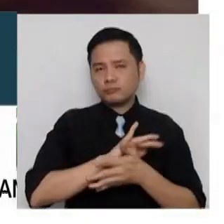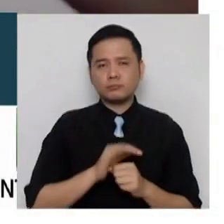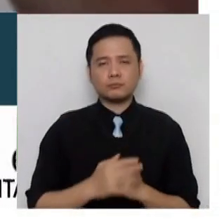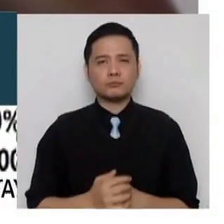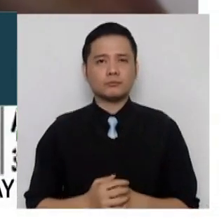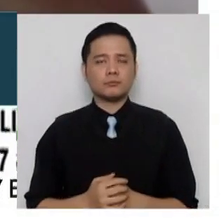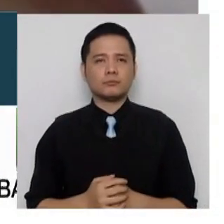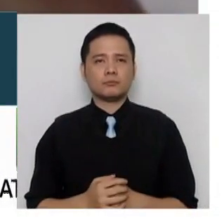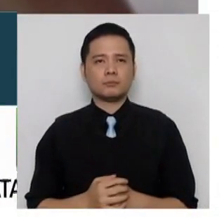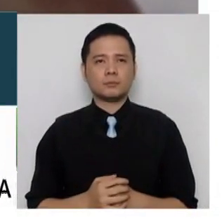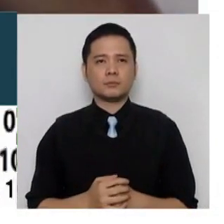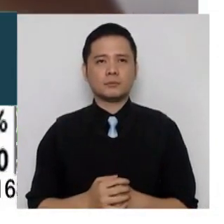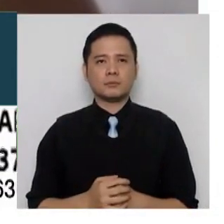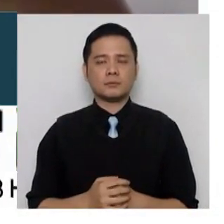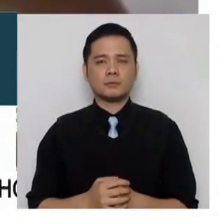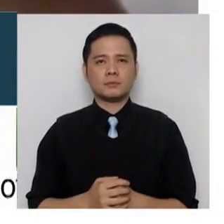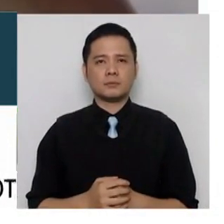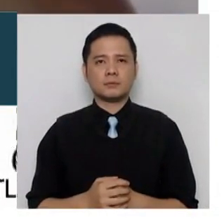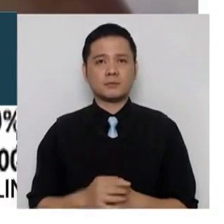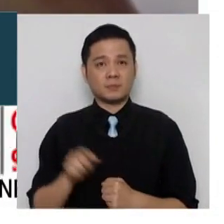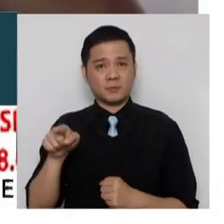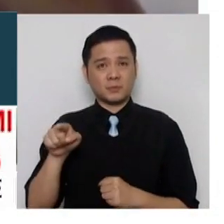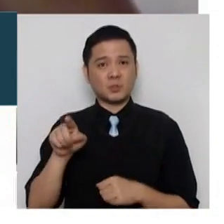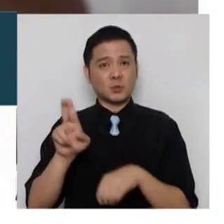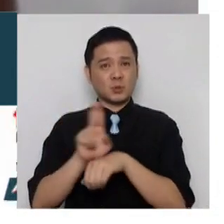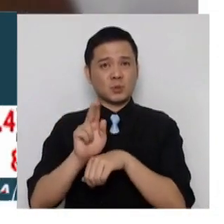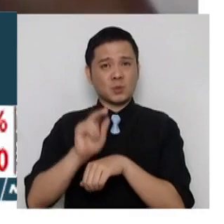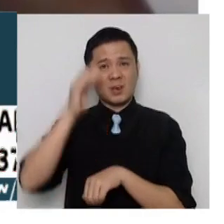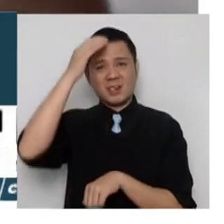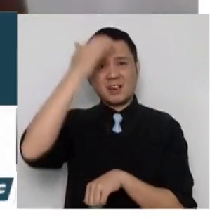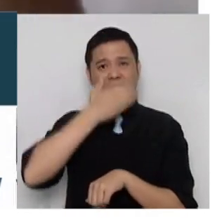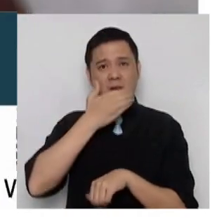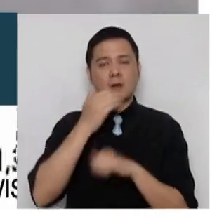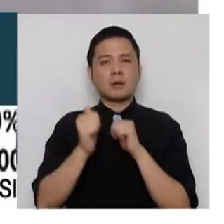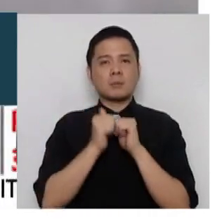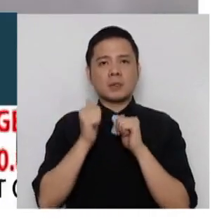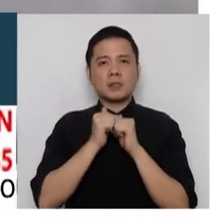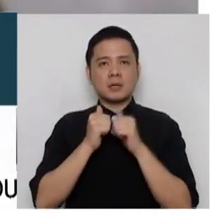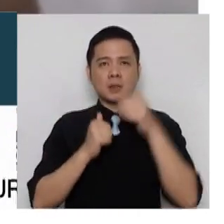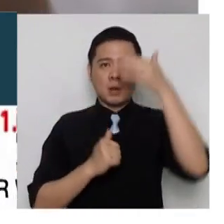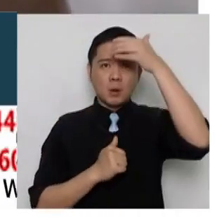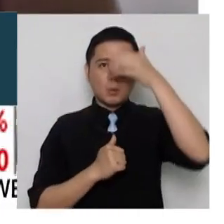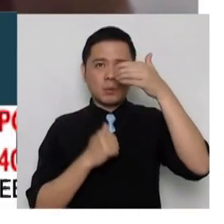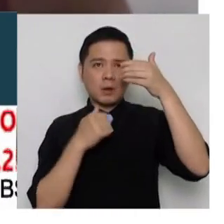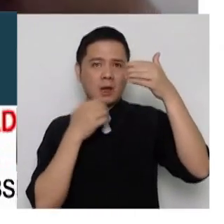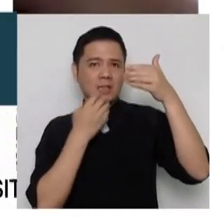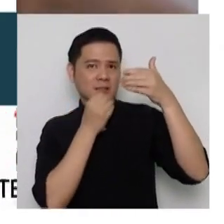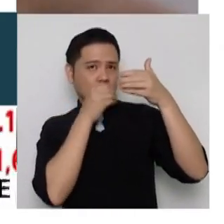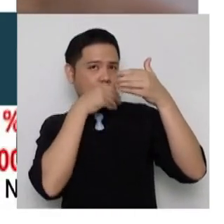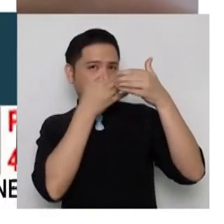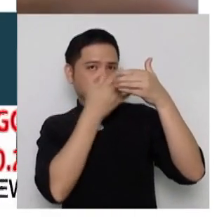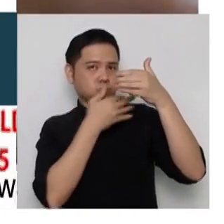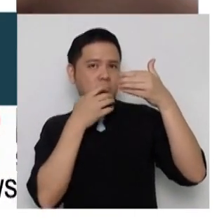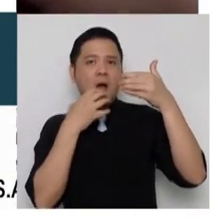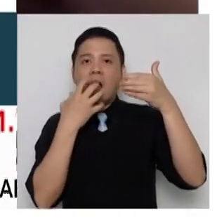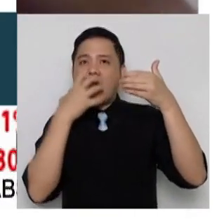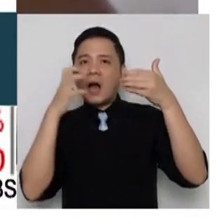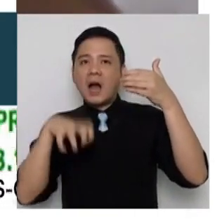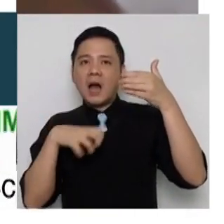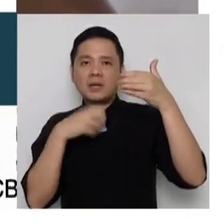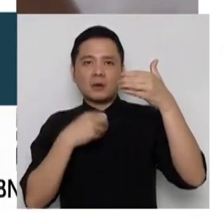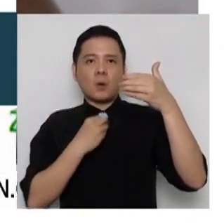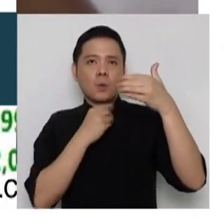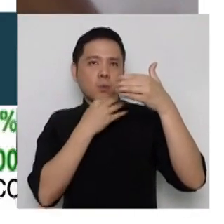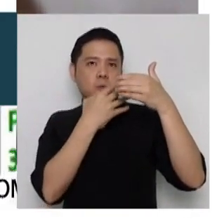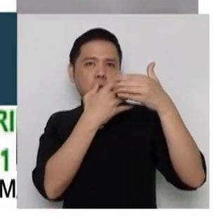You introduce the face shield, it acts as an insulating layer. So the heat that's radiating from your body is